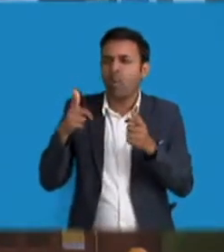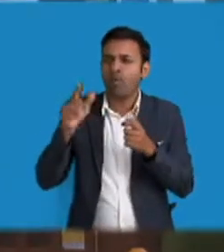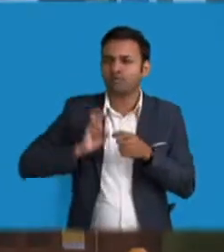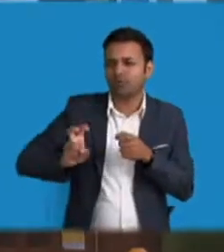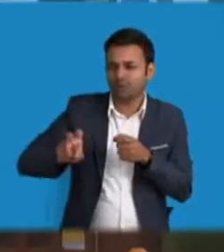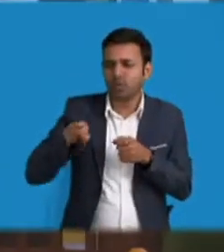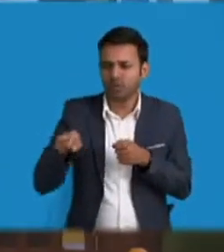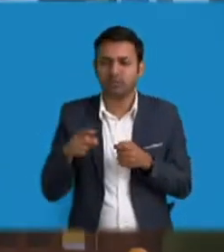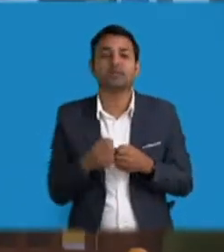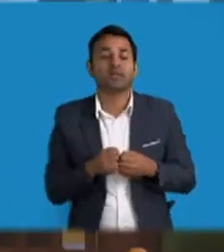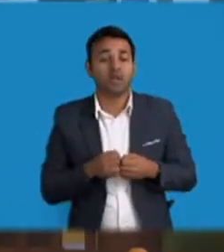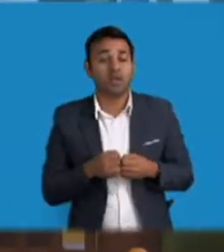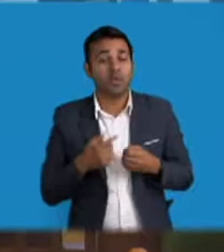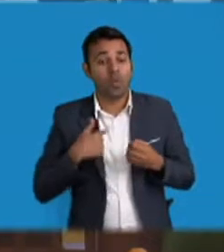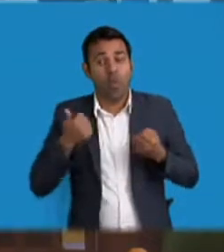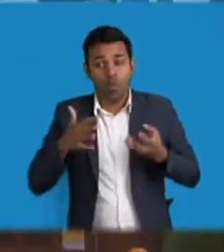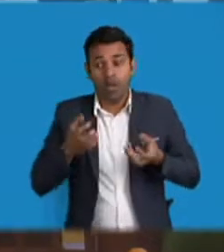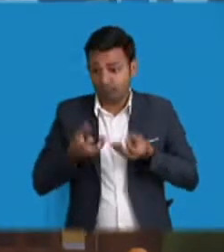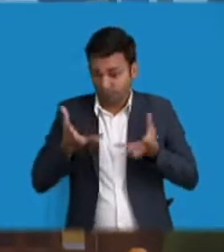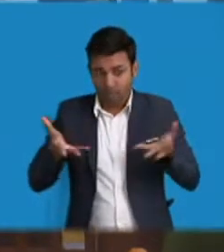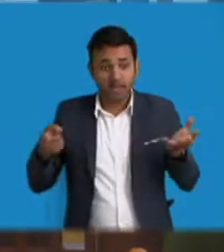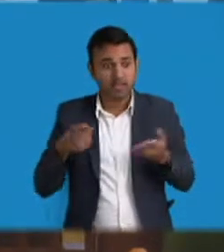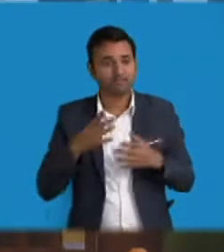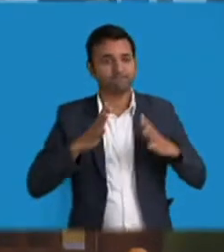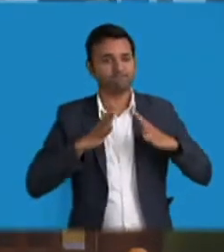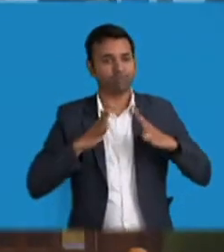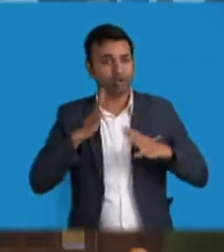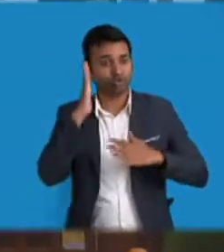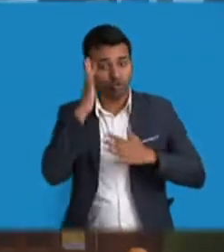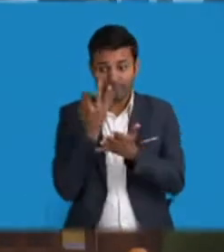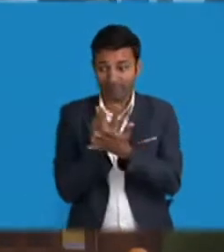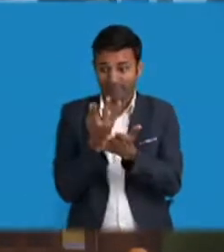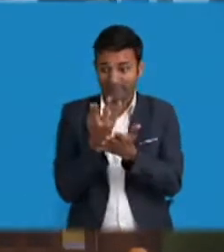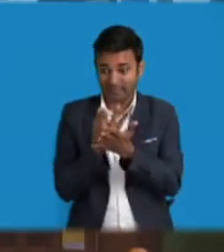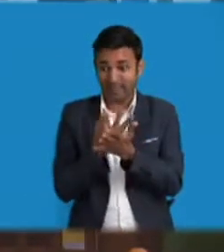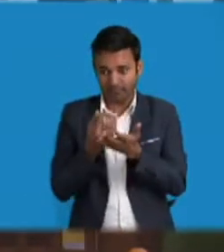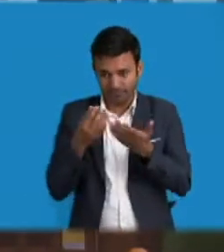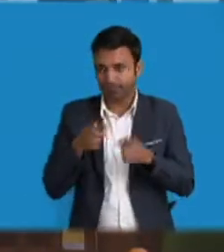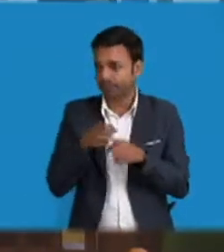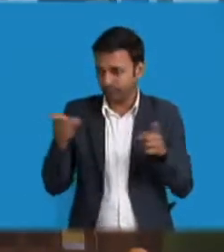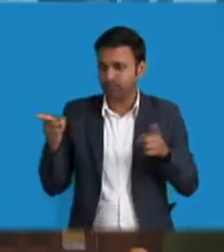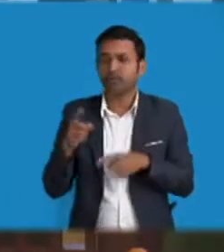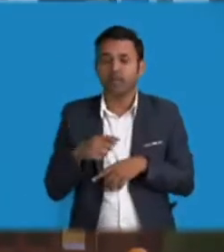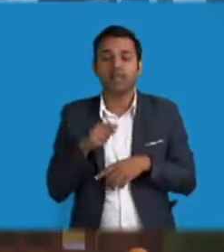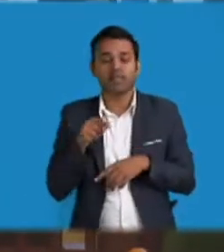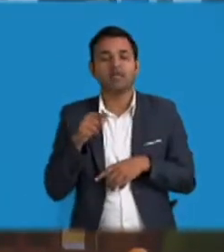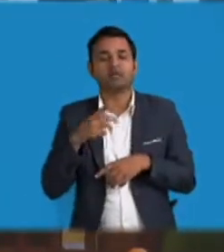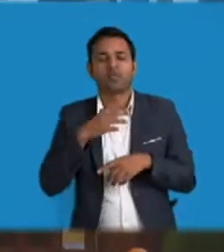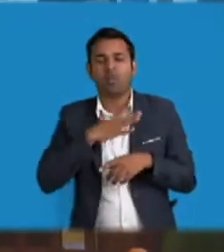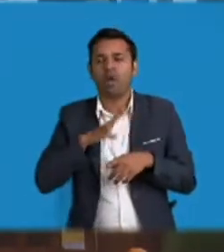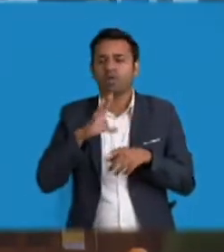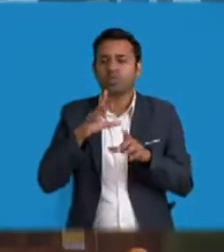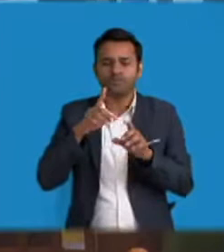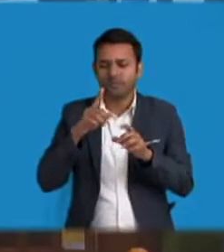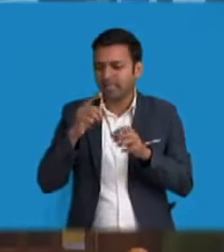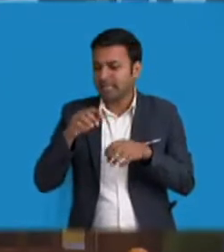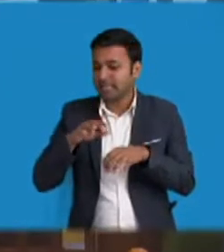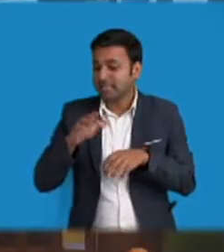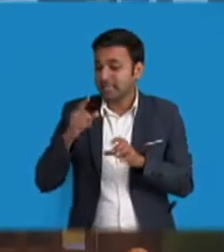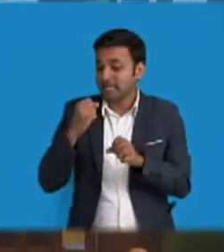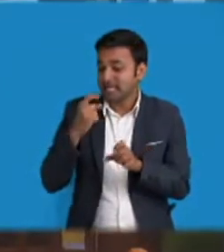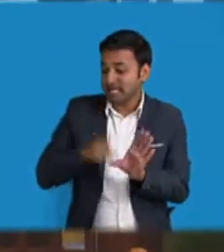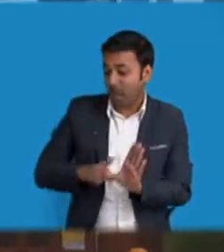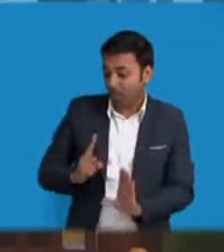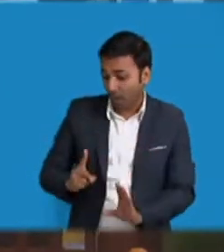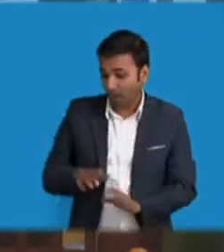children, ensuring that at least year one children do not drop out just because they can't afford to have a meal. With all this,